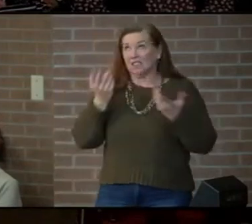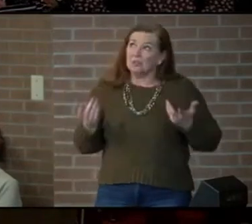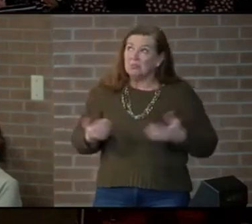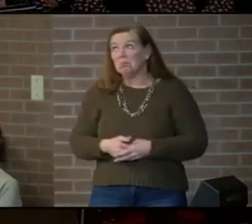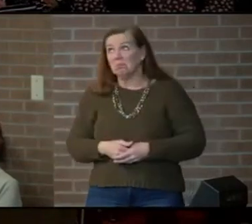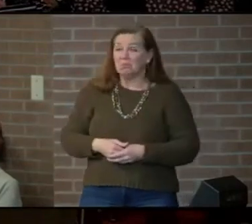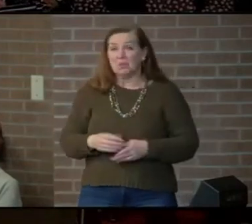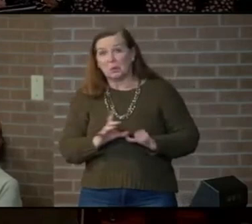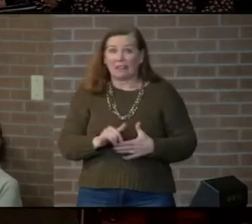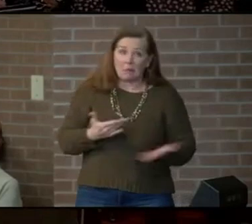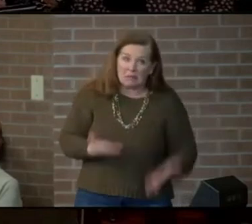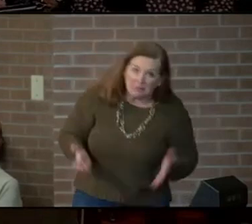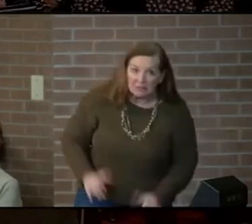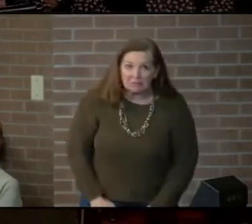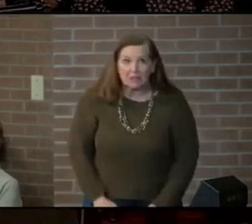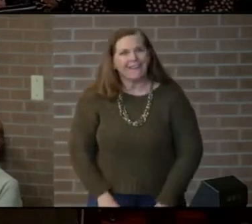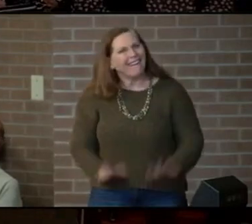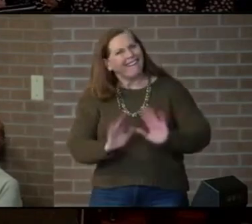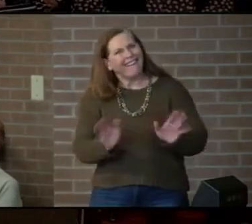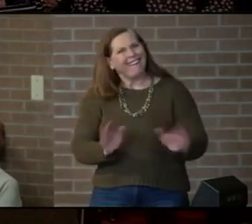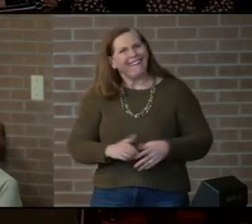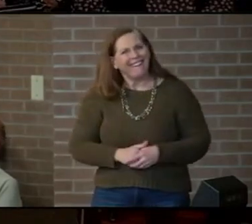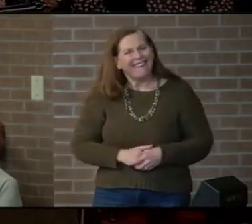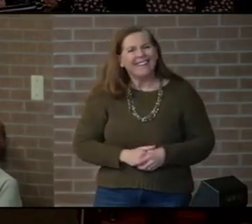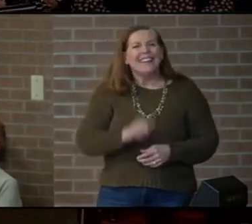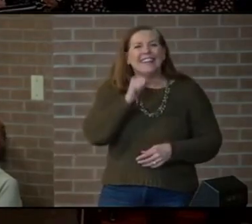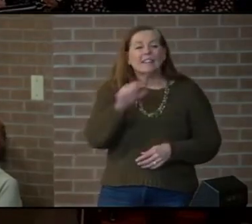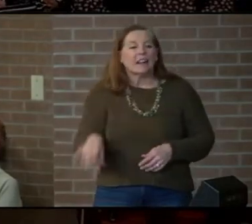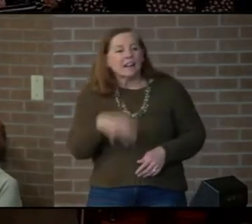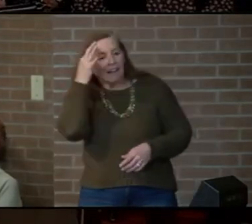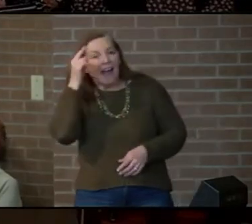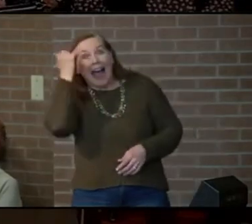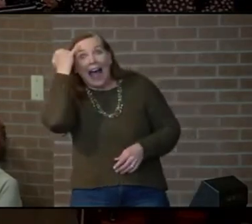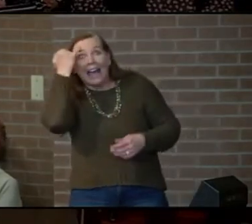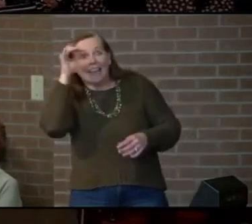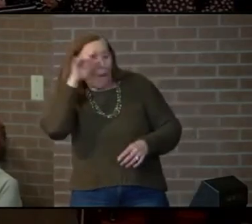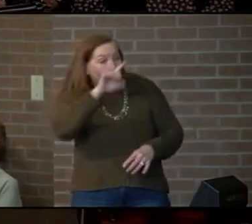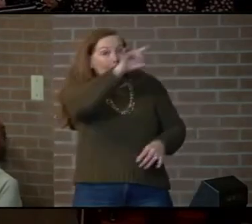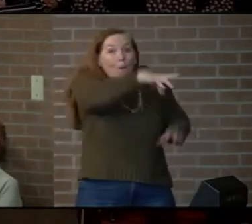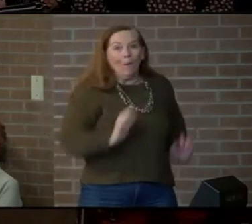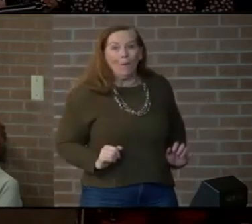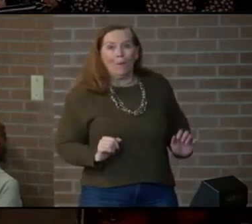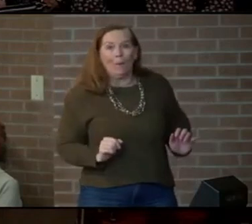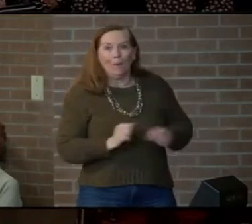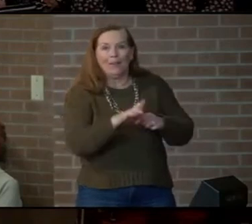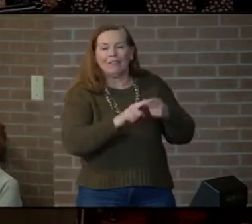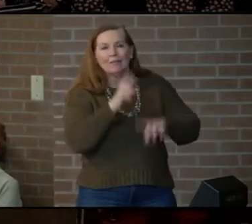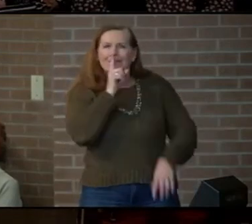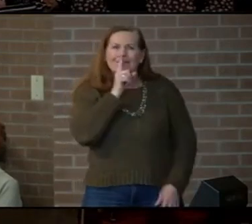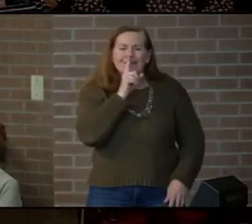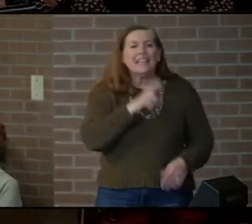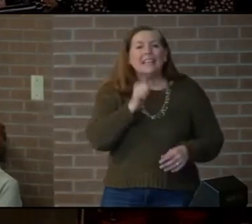doing this. He doesn't add it as some idea in a brainstorming session with his friends. He doesn't propose it as